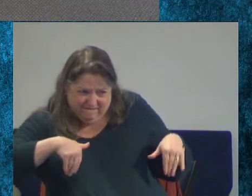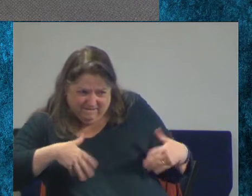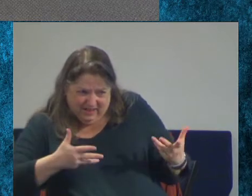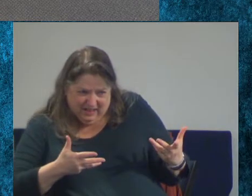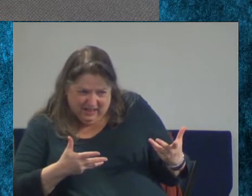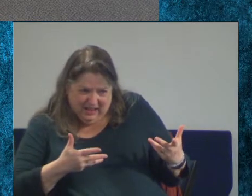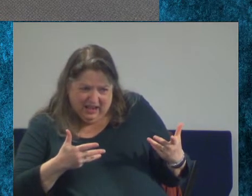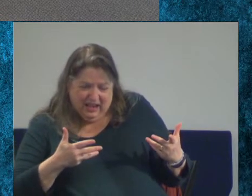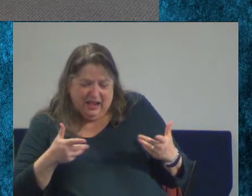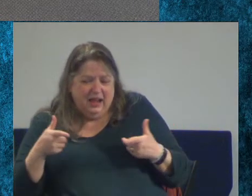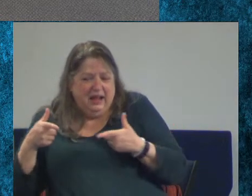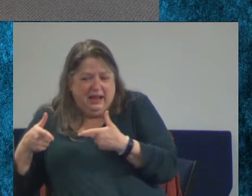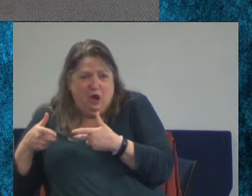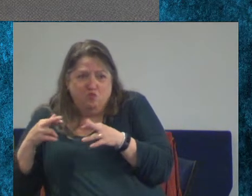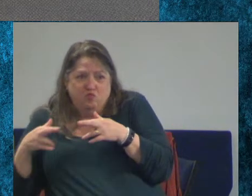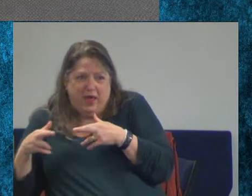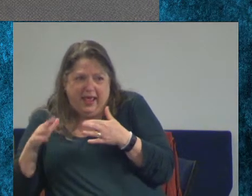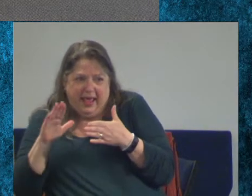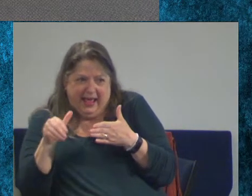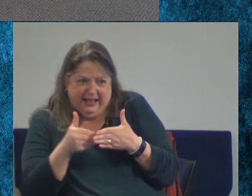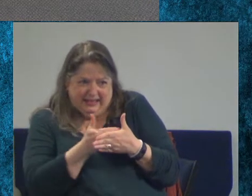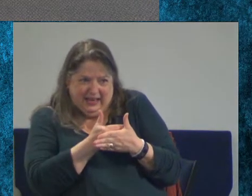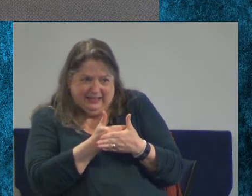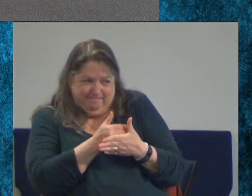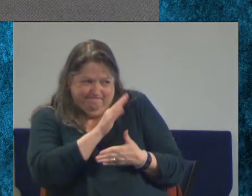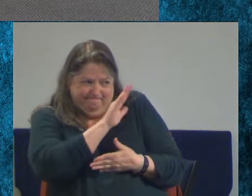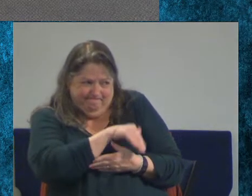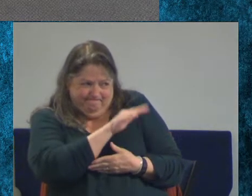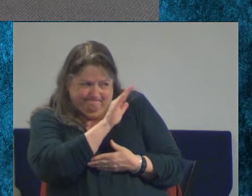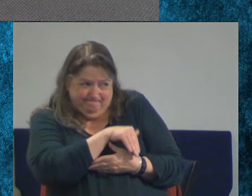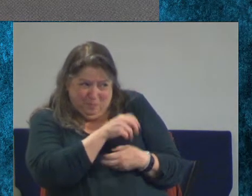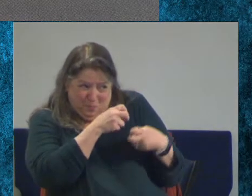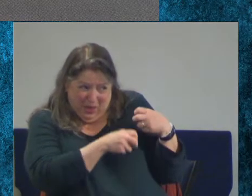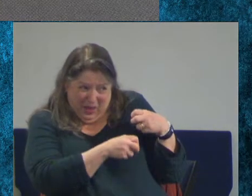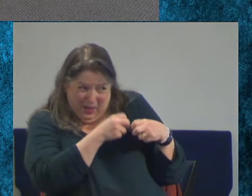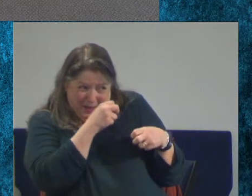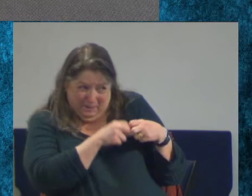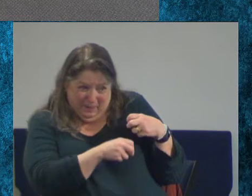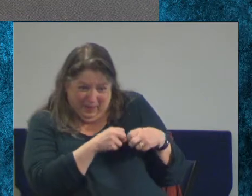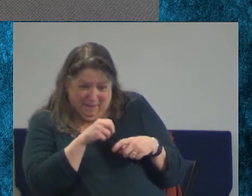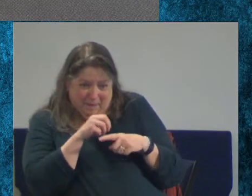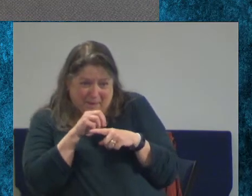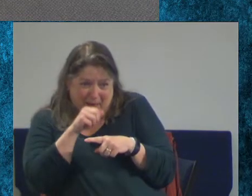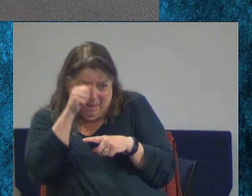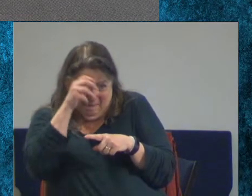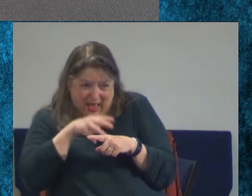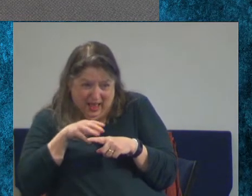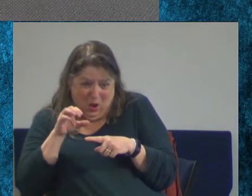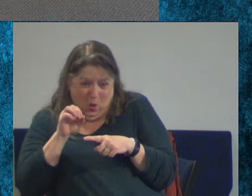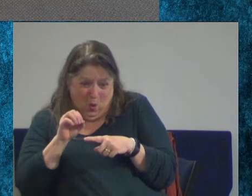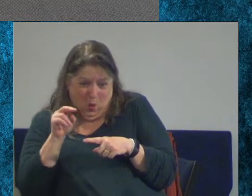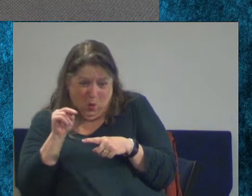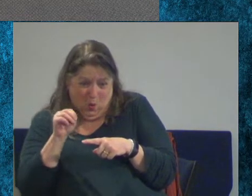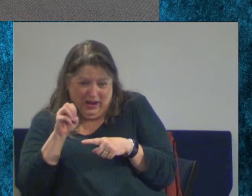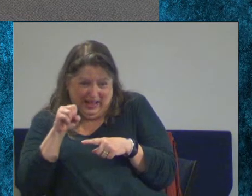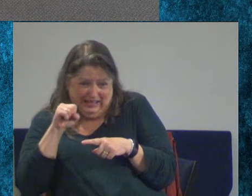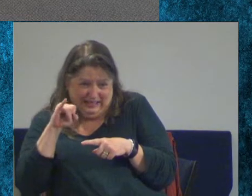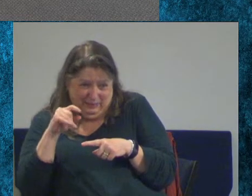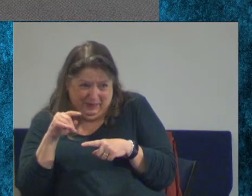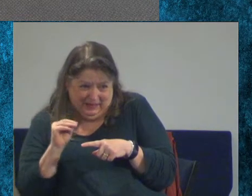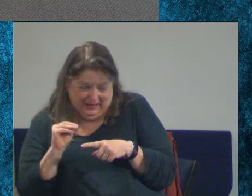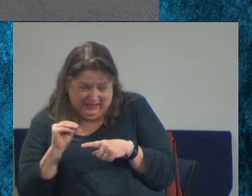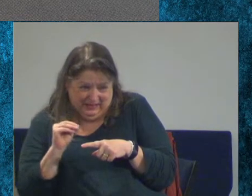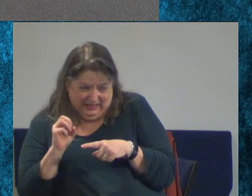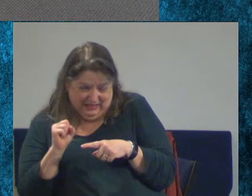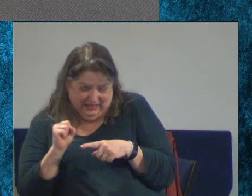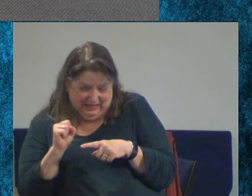again inches his way to the issue at hand regarding Onesimus and his relationship with Philemon.